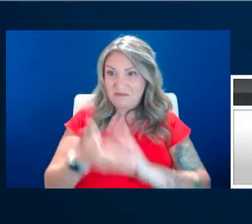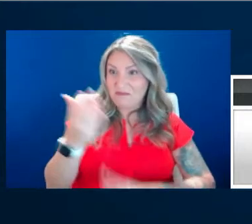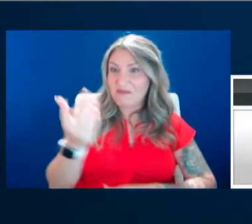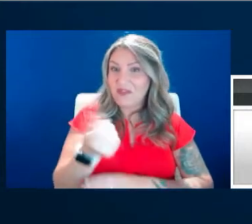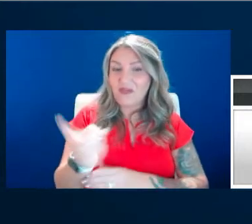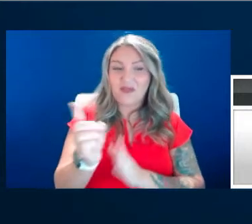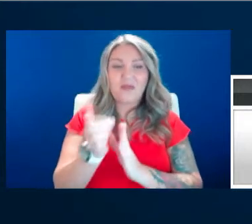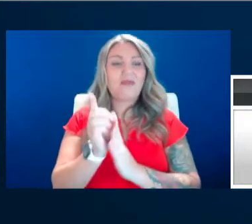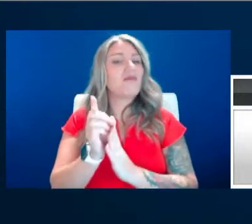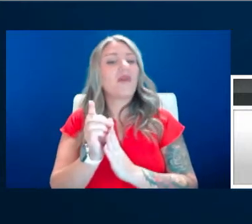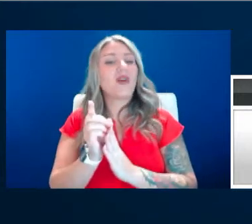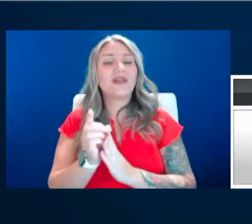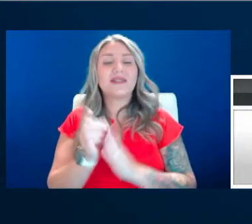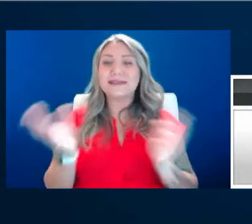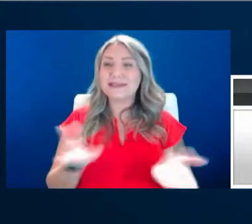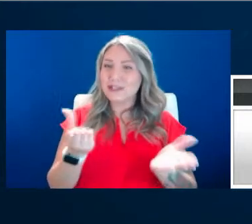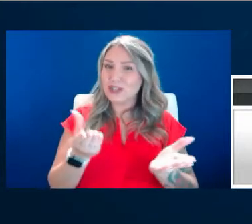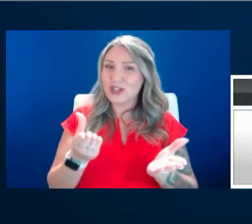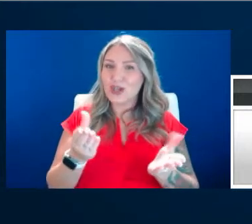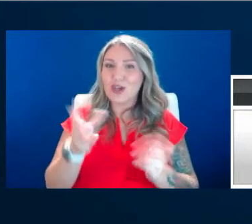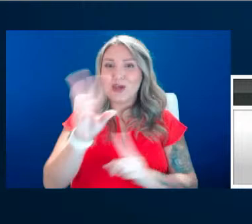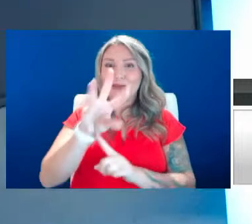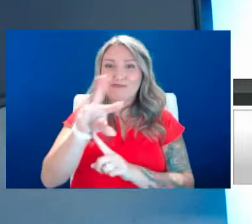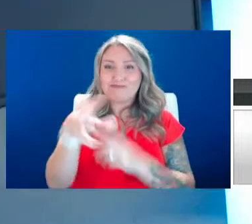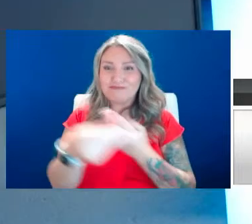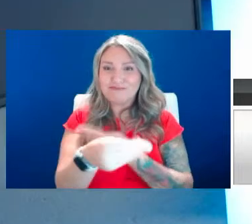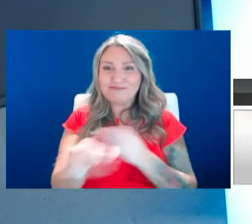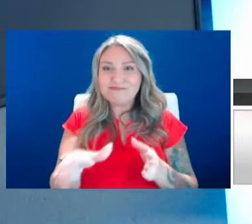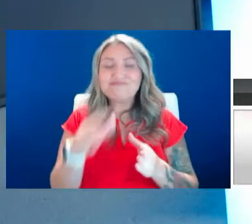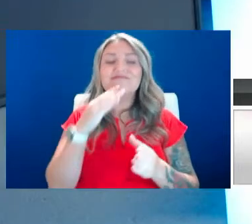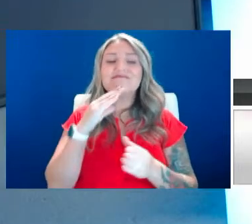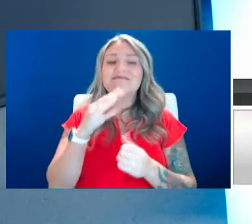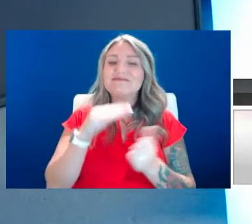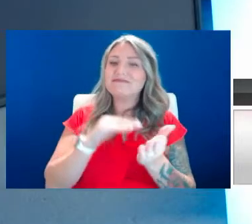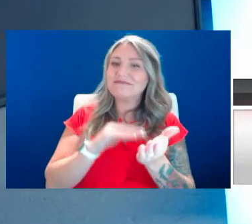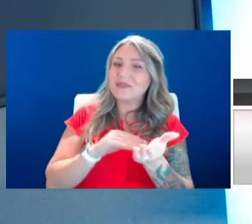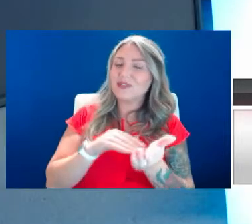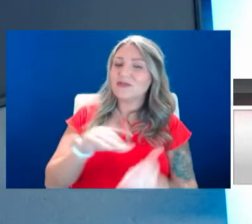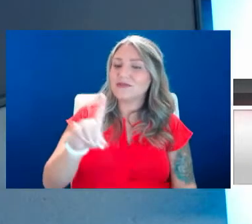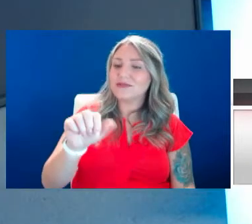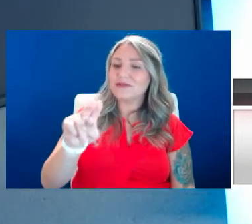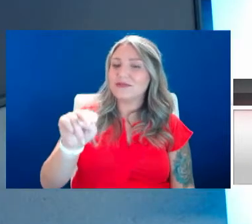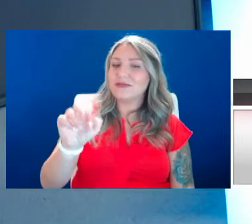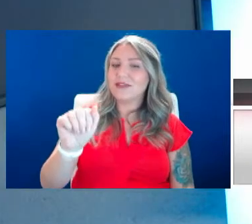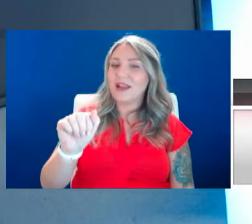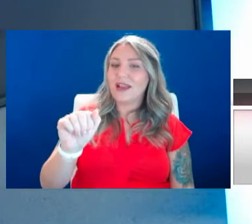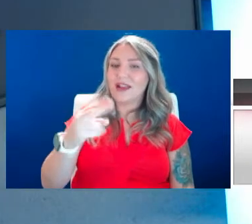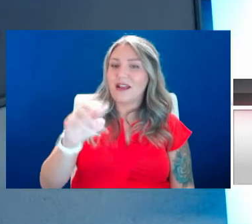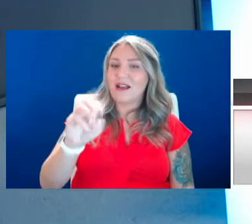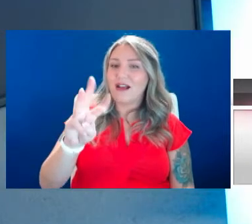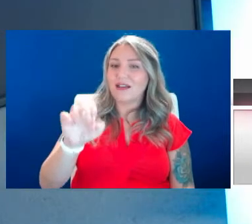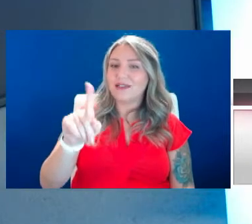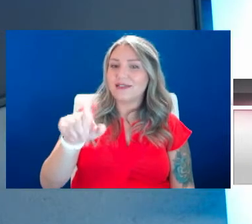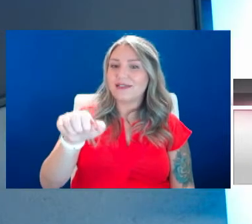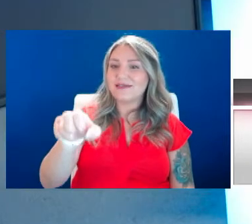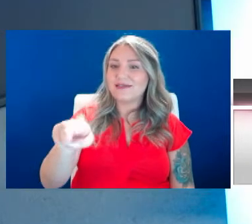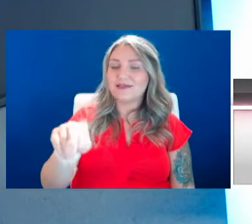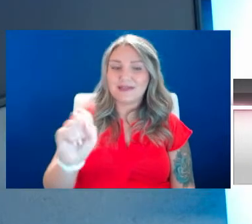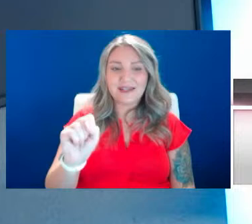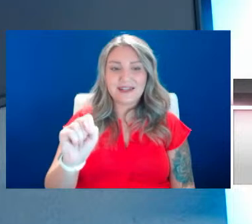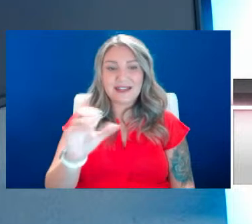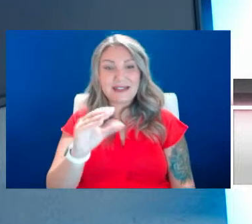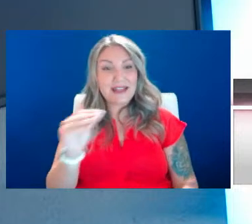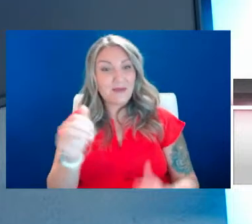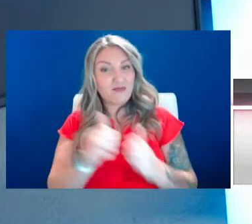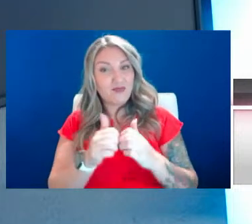meantime, here in the studio, I've got Dr. Dana Hawkinson, Medical Director of Infection Prevention and Control, with our COVID-19 numbers. How are you today, by the